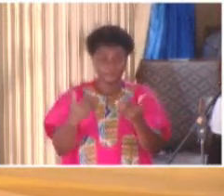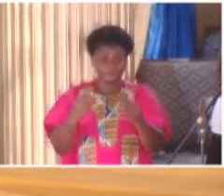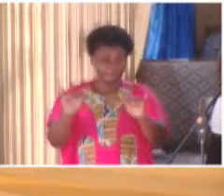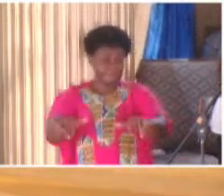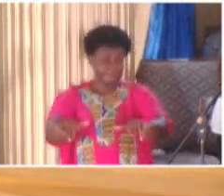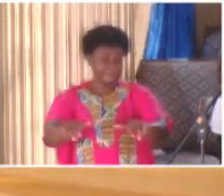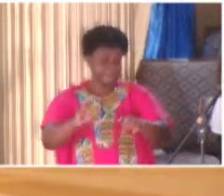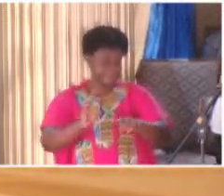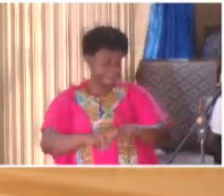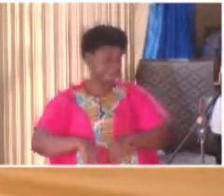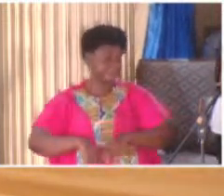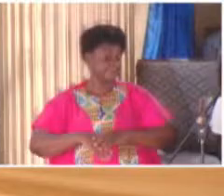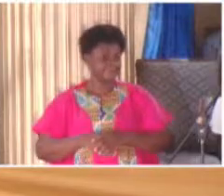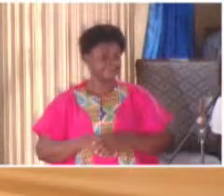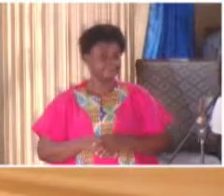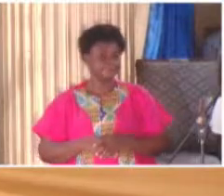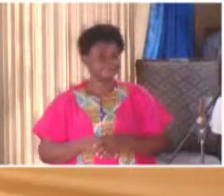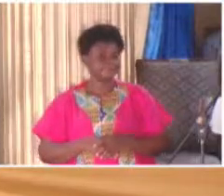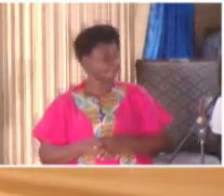seated.